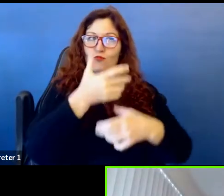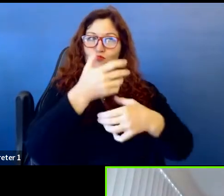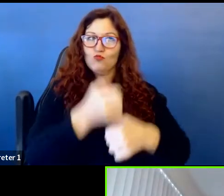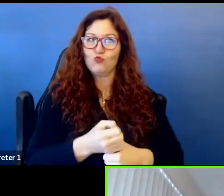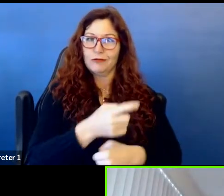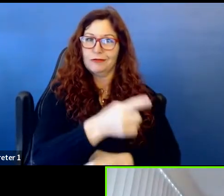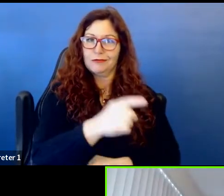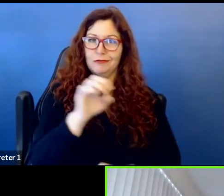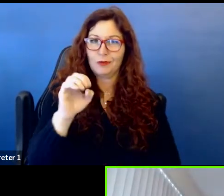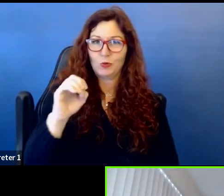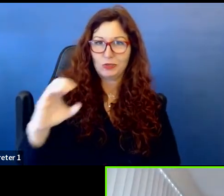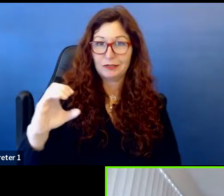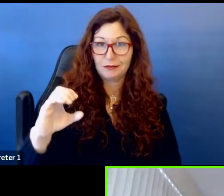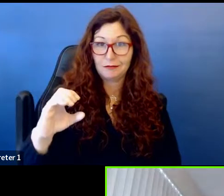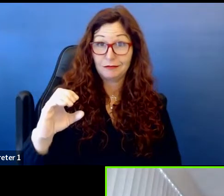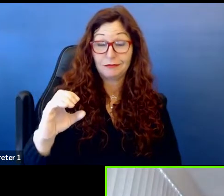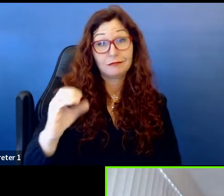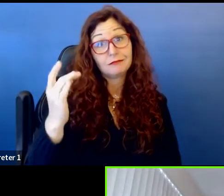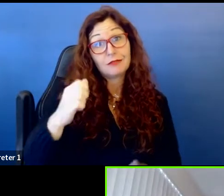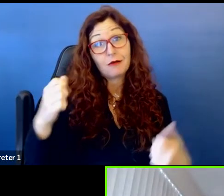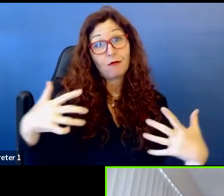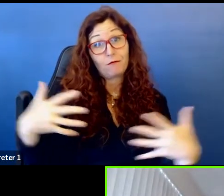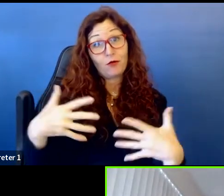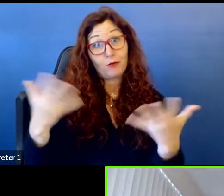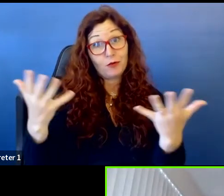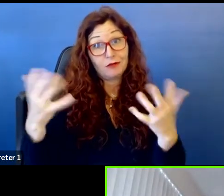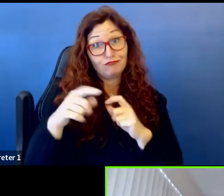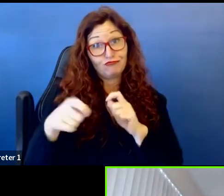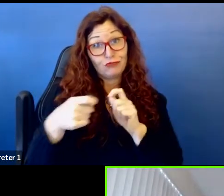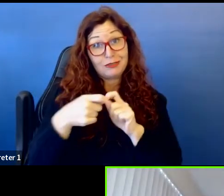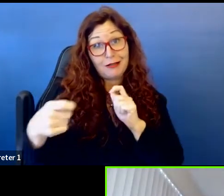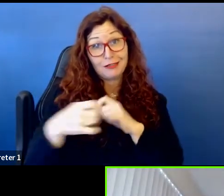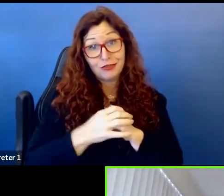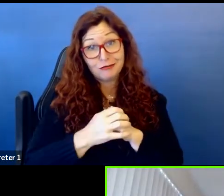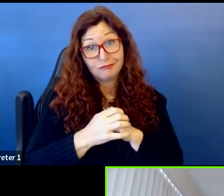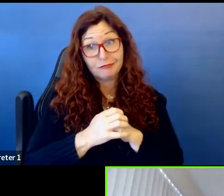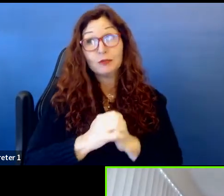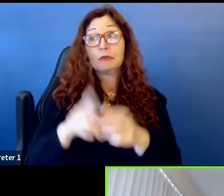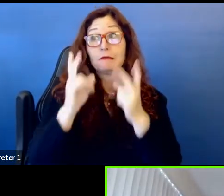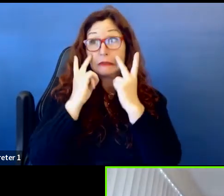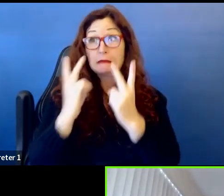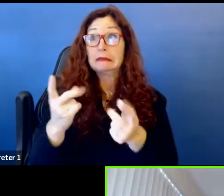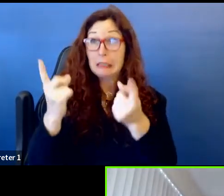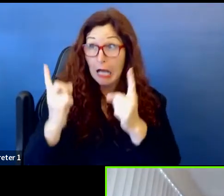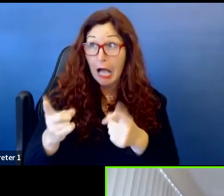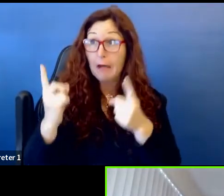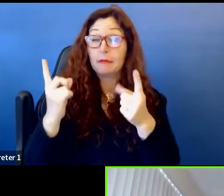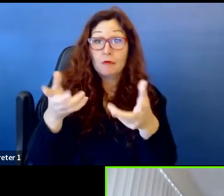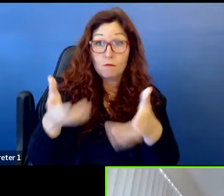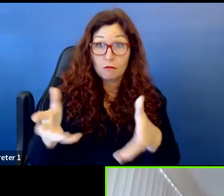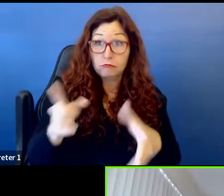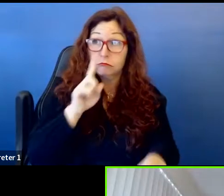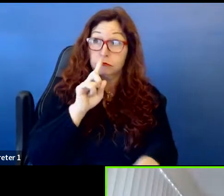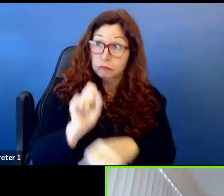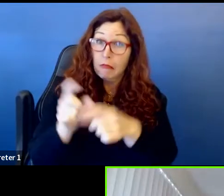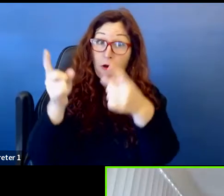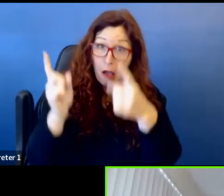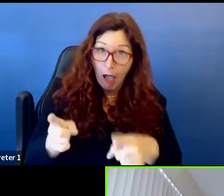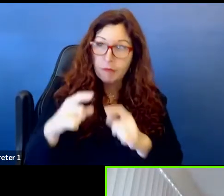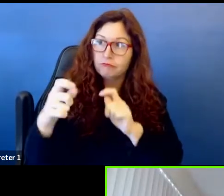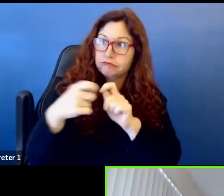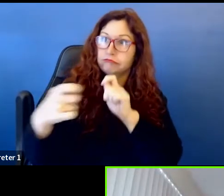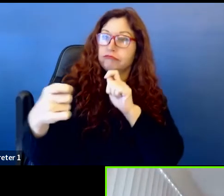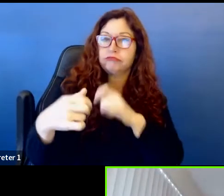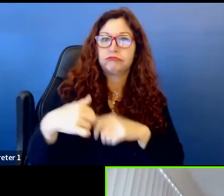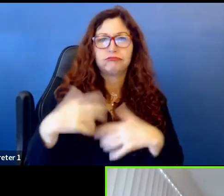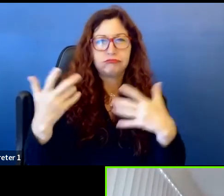honestly retaliation and you know what they have or haven't seen in community so i do think there is an opportunity to build trust over time